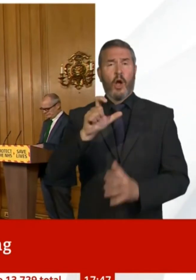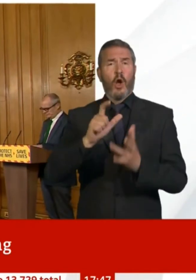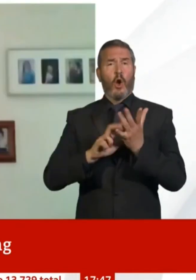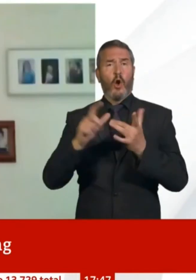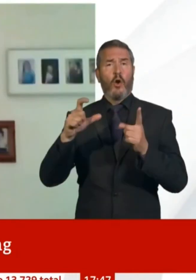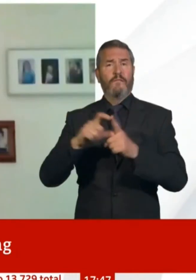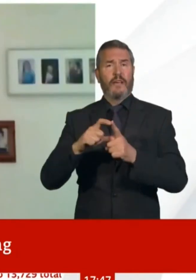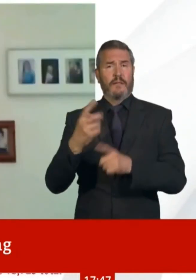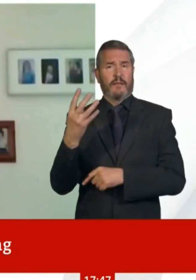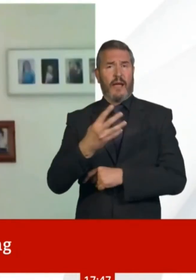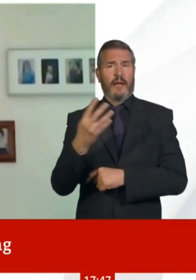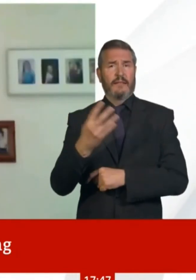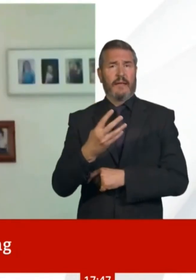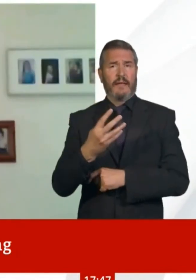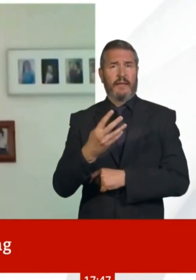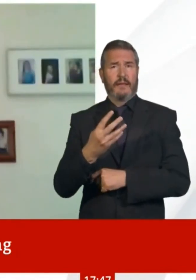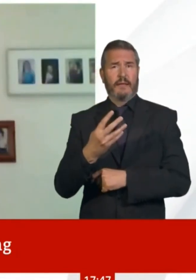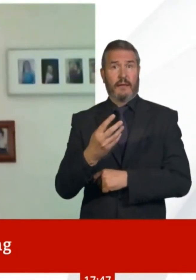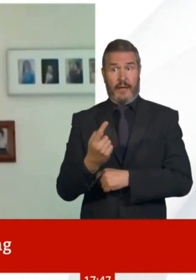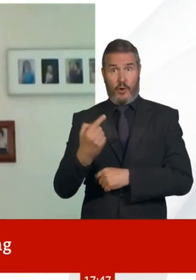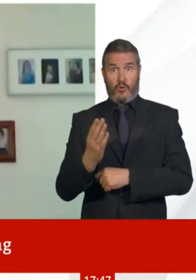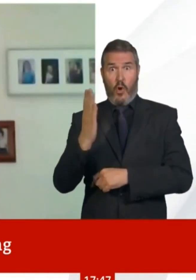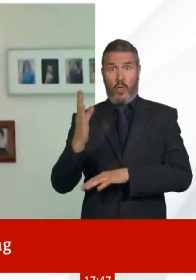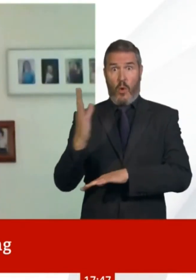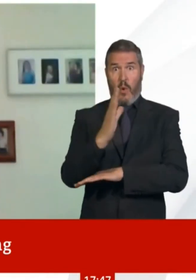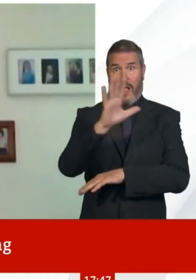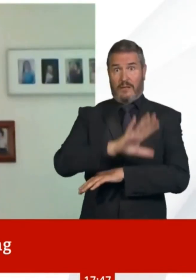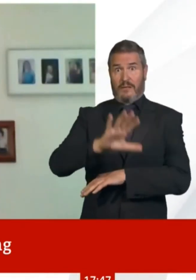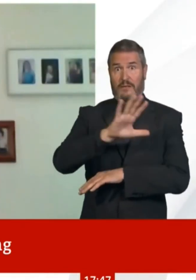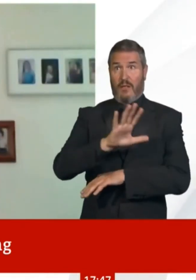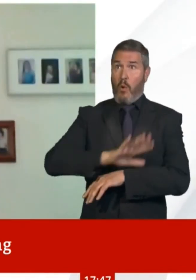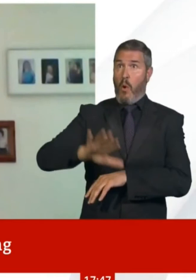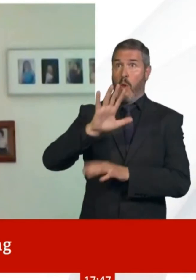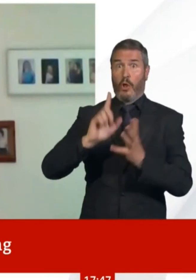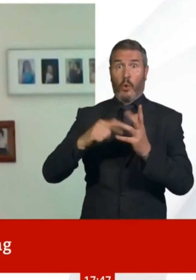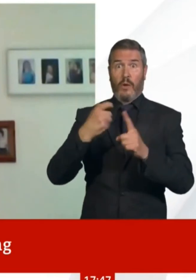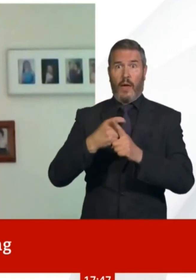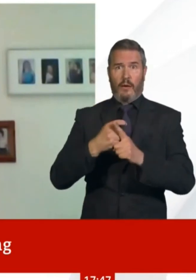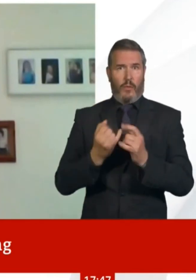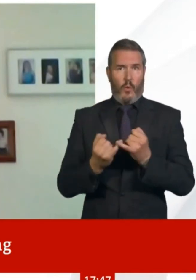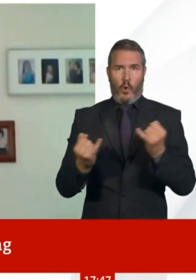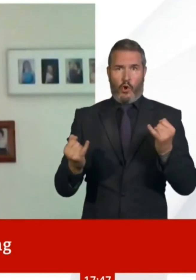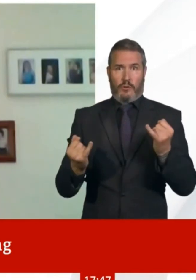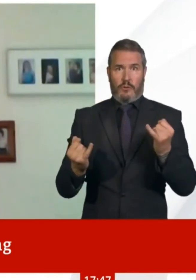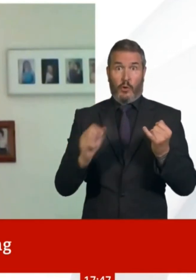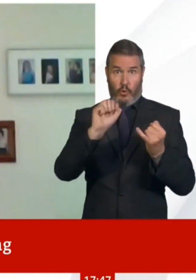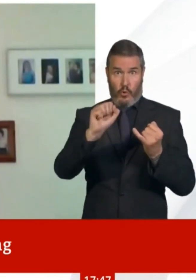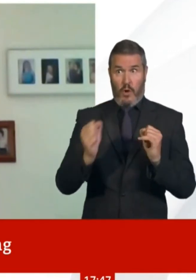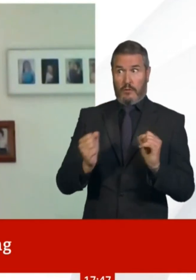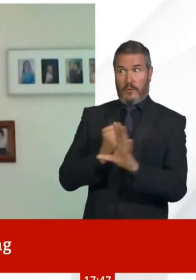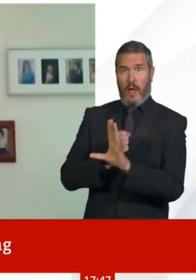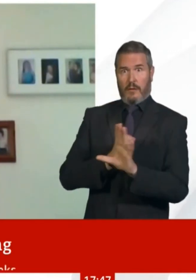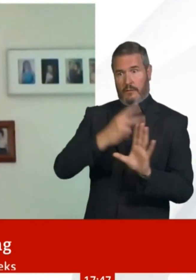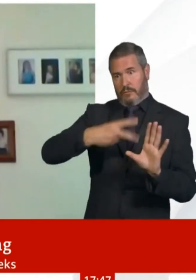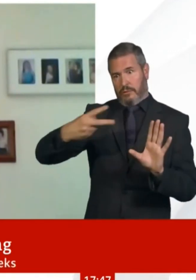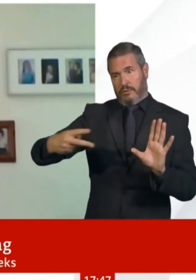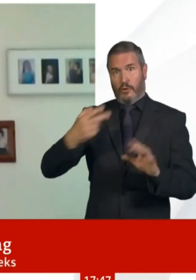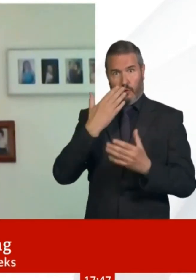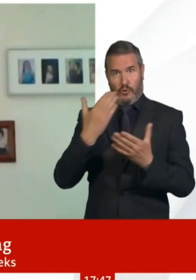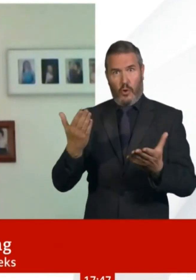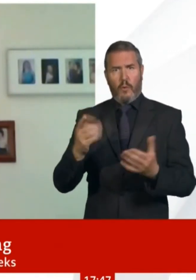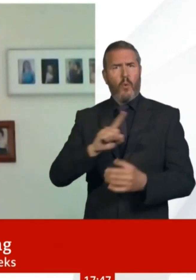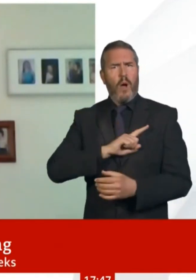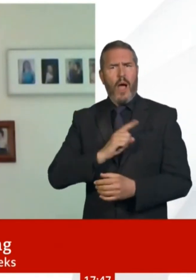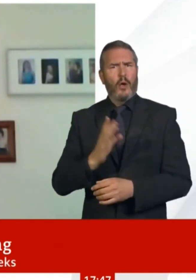COVID-19 cases and deaths in the Northwest is one of the worst in the country, as your slide showed. Do you have any reasons for